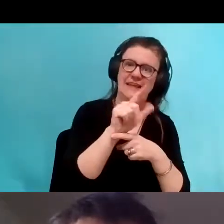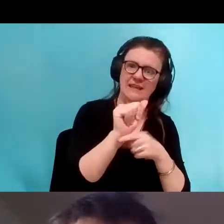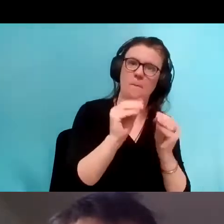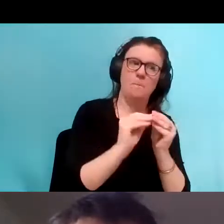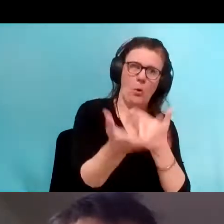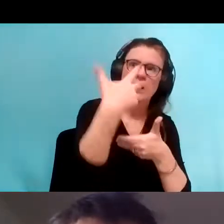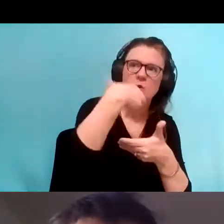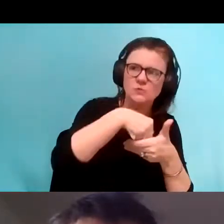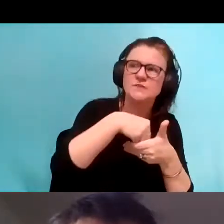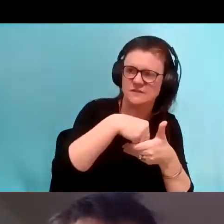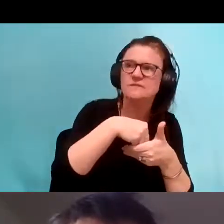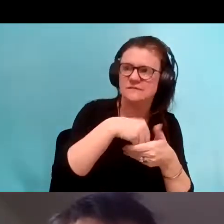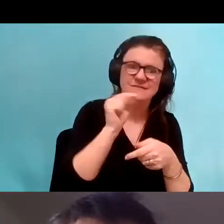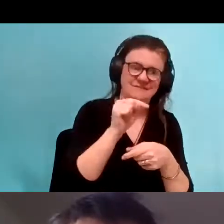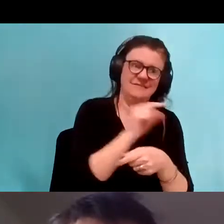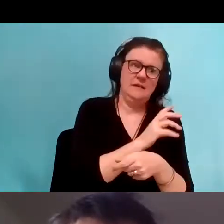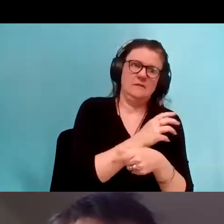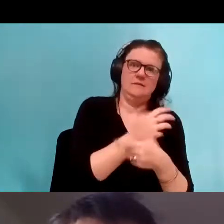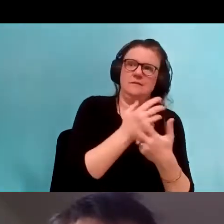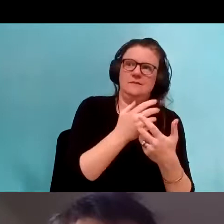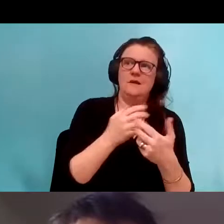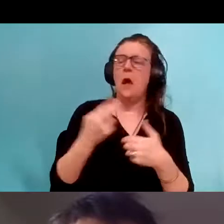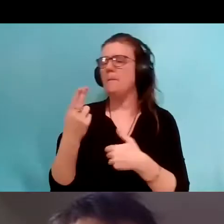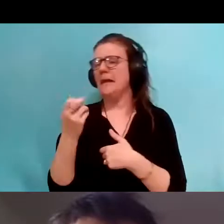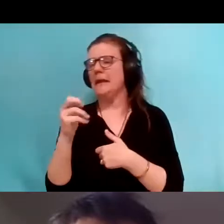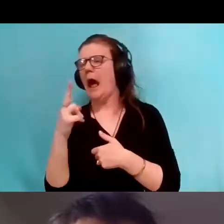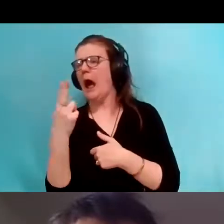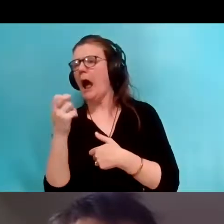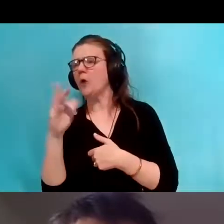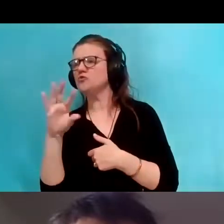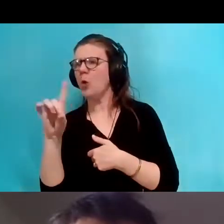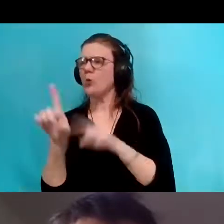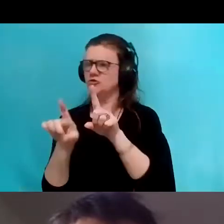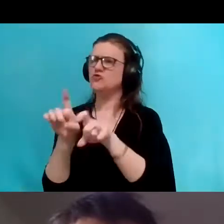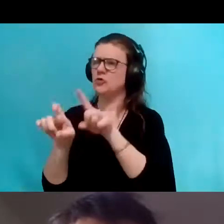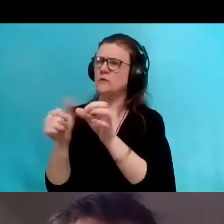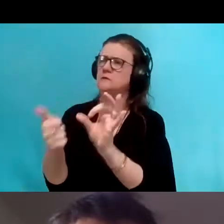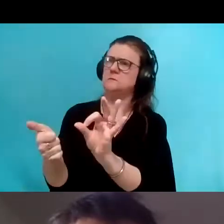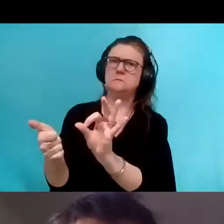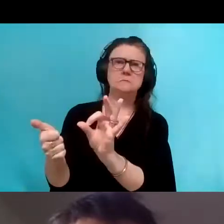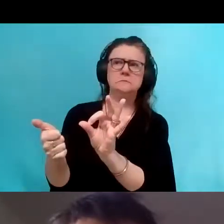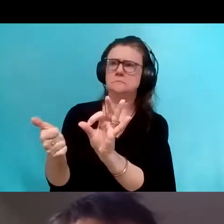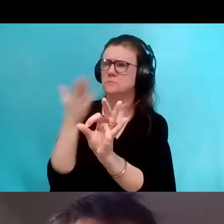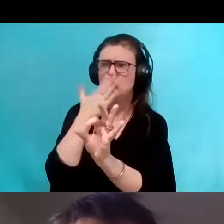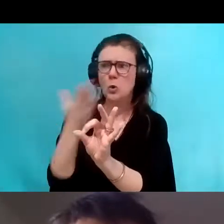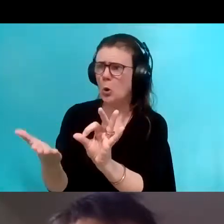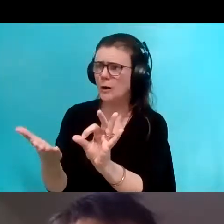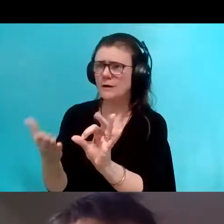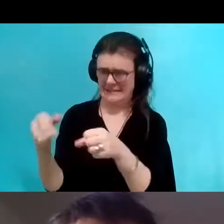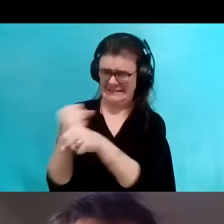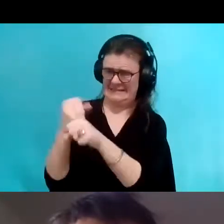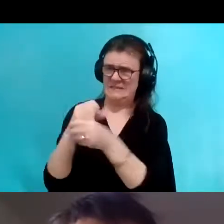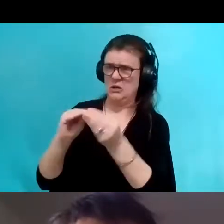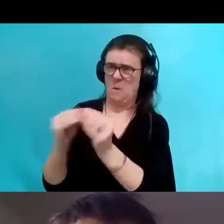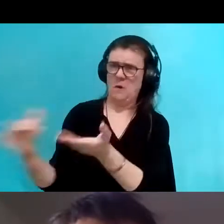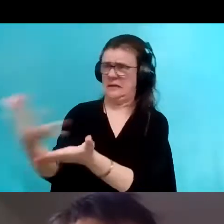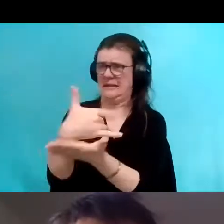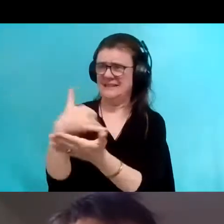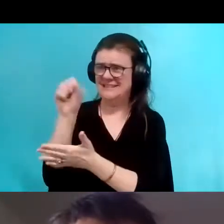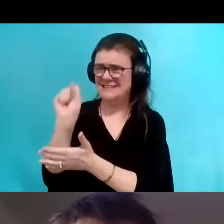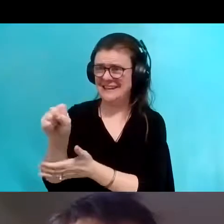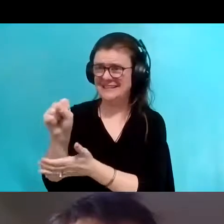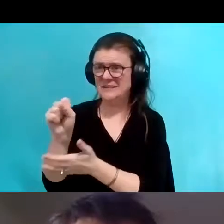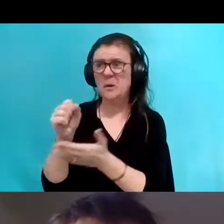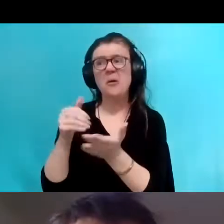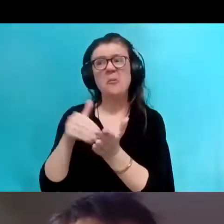inclusive, because household surveys alone, while they are beautiful from a statistical point of view, don't